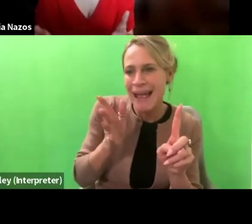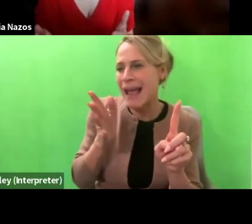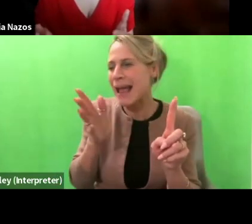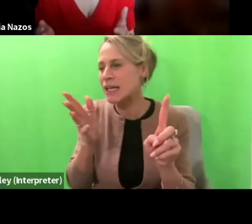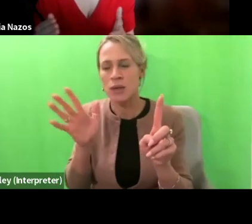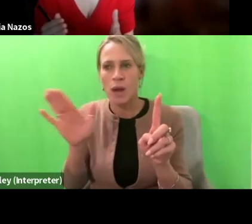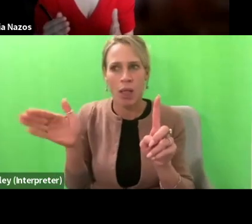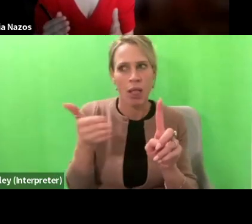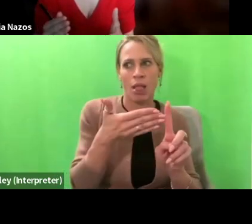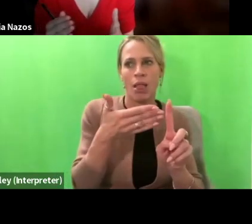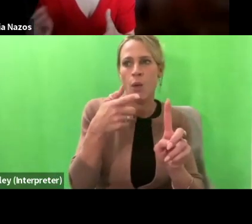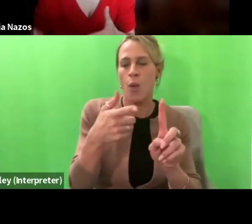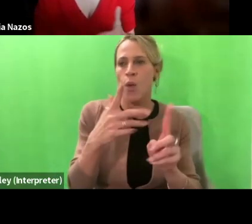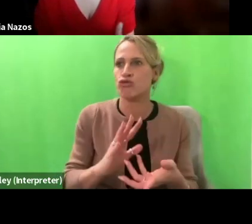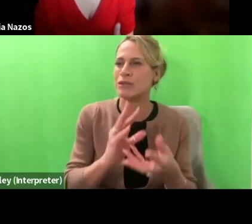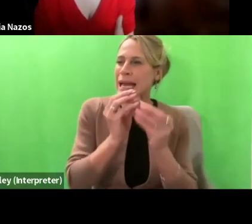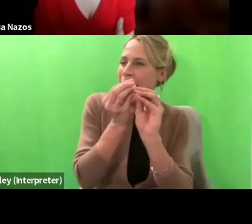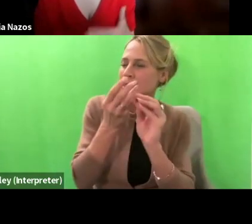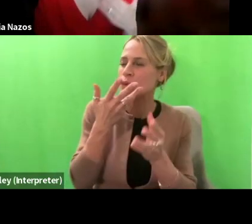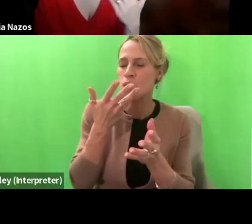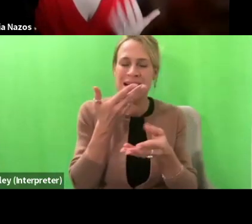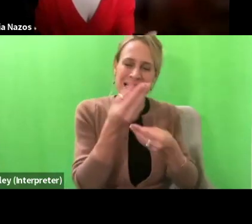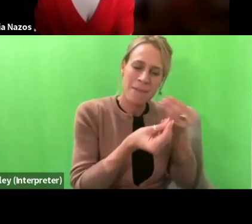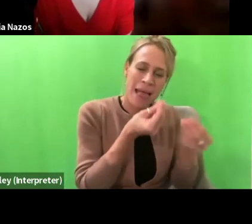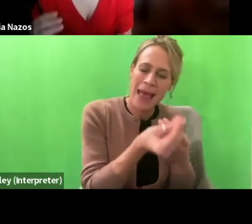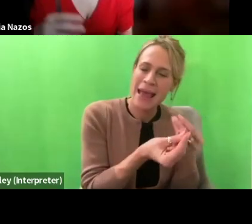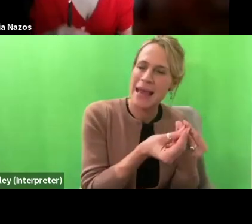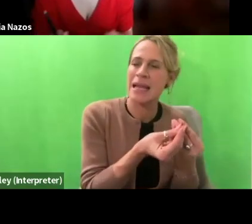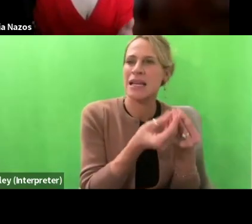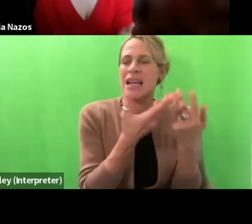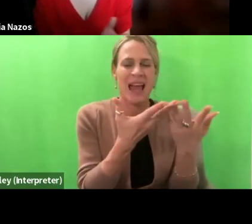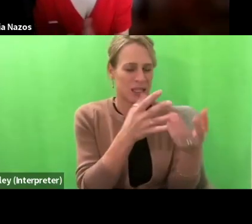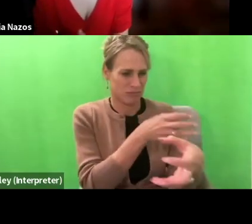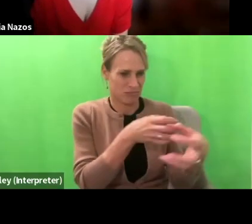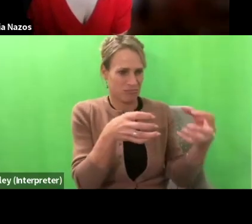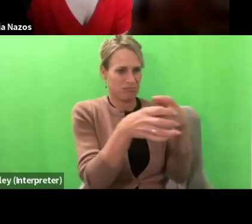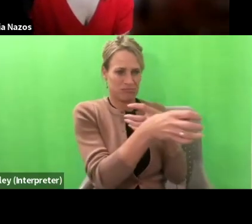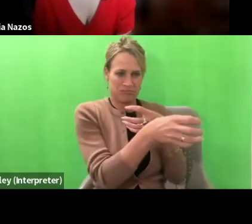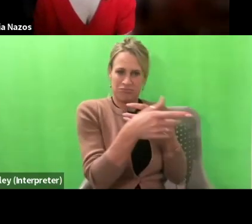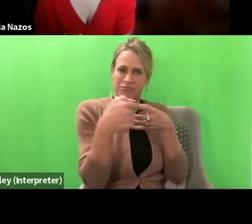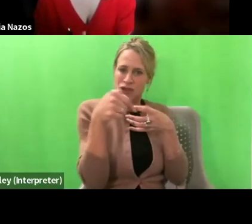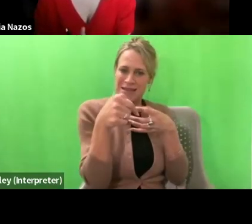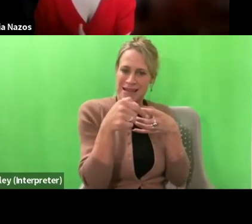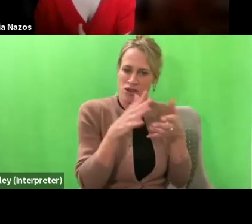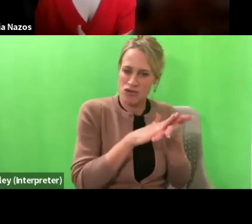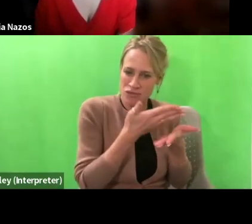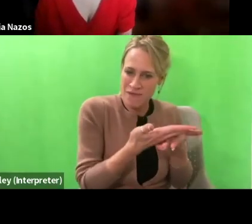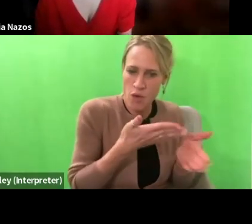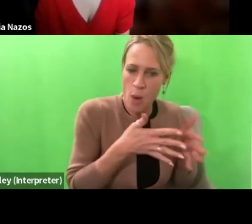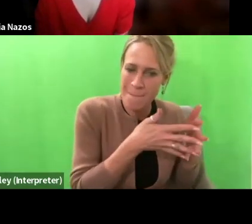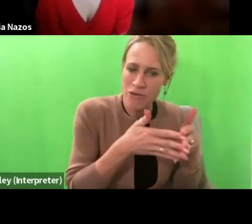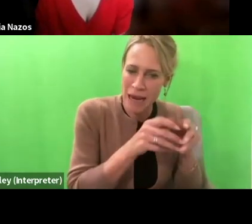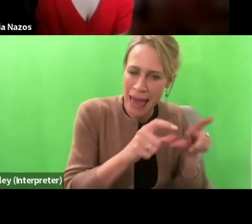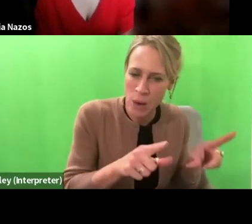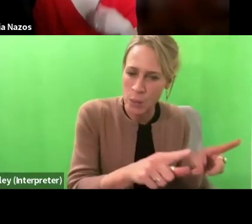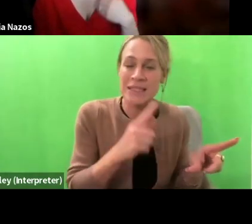to create or explain to the reader when we should have idioms that are American or not. And that went on for quite a while. But